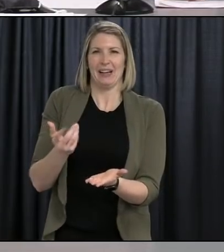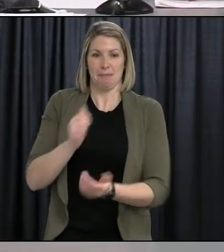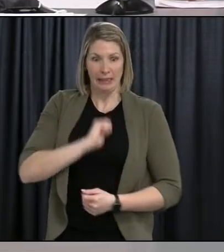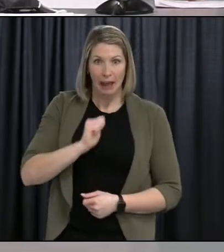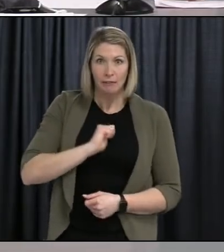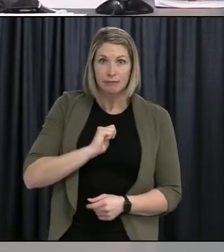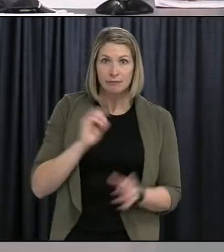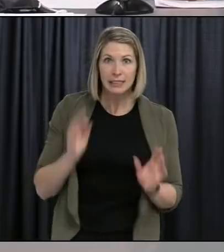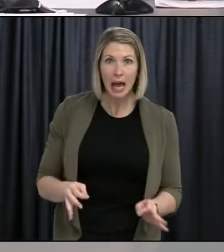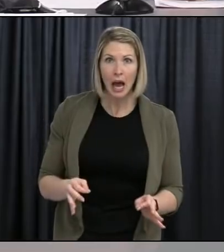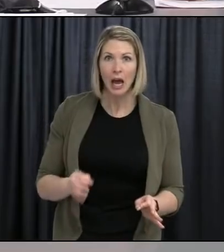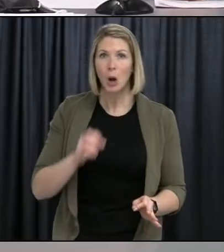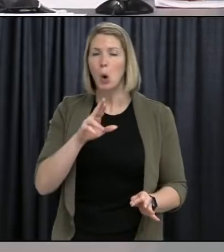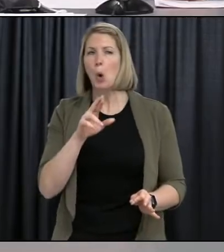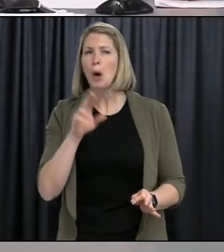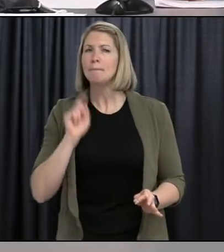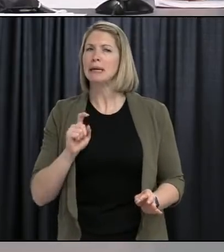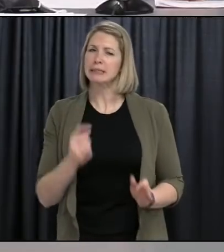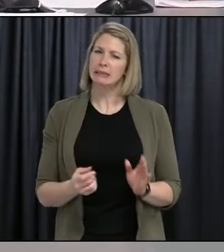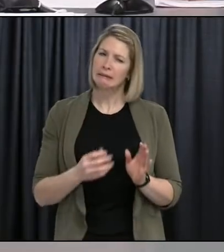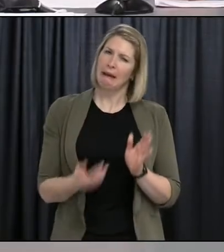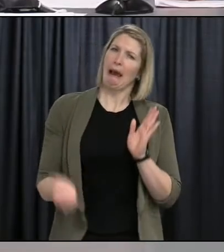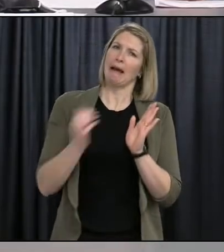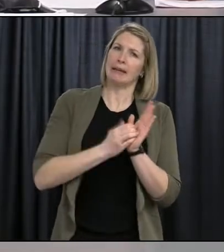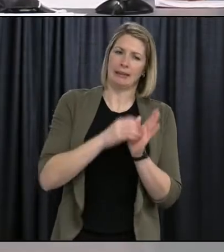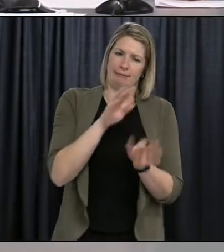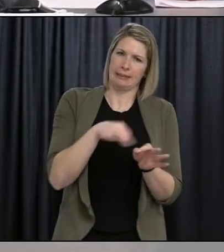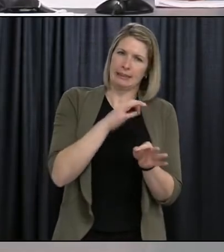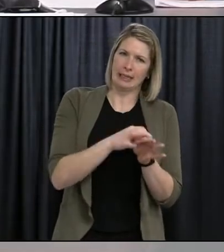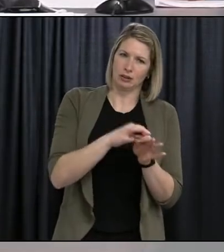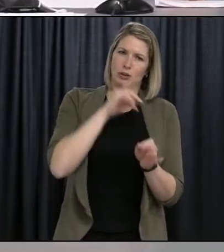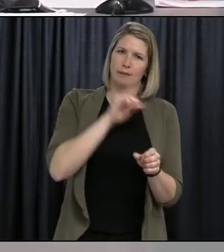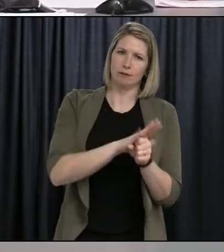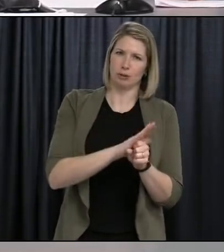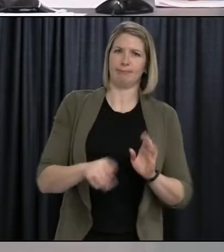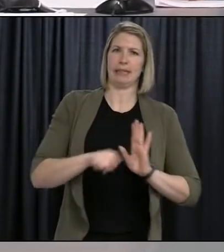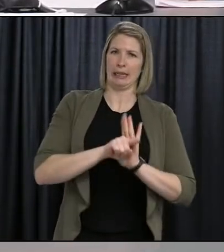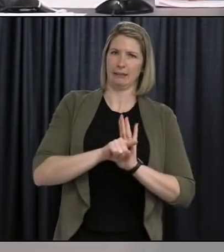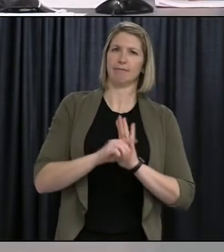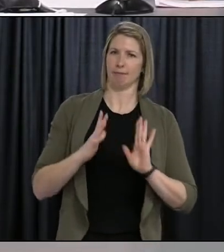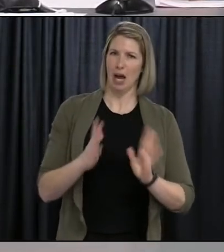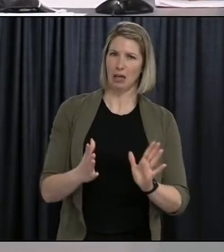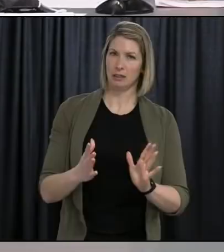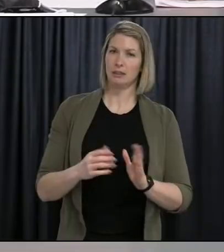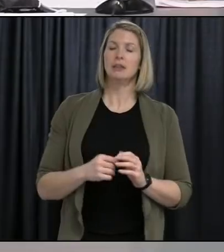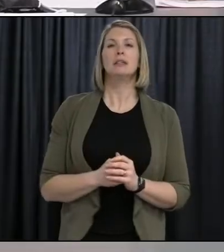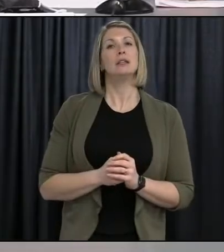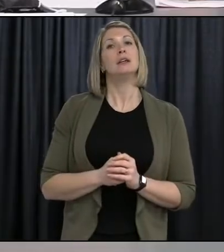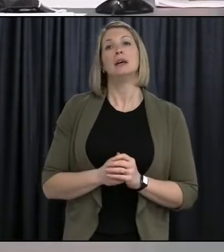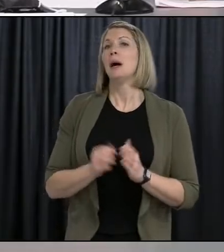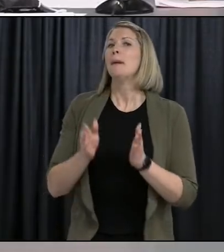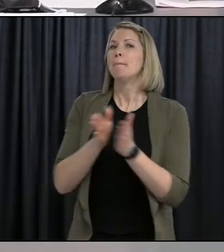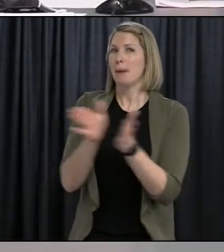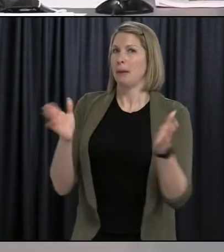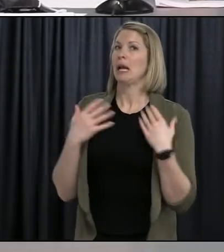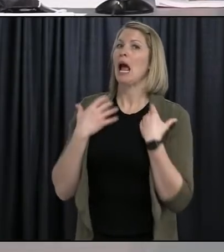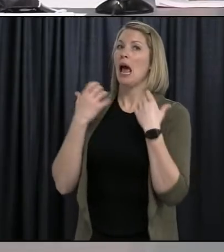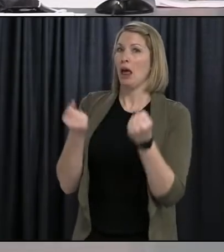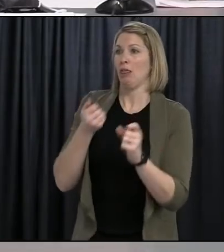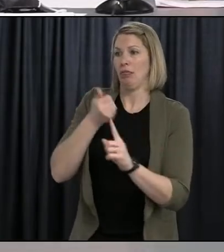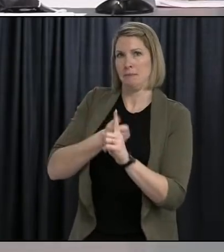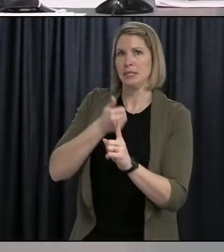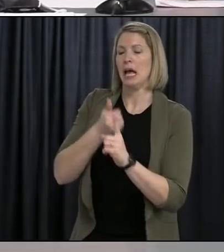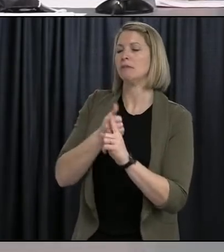again? So public health basically determines if a person is recovered